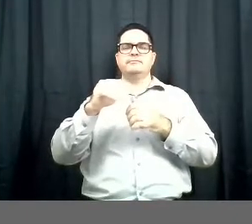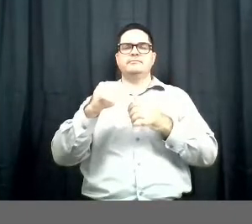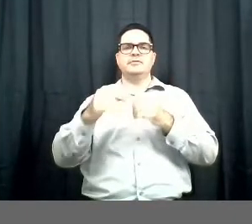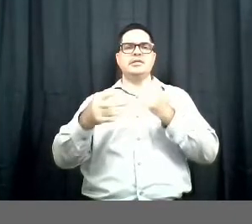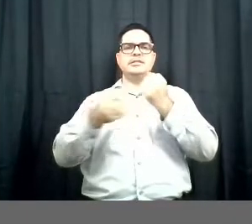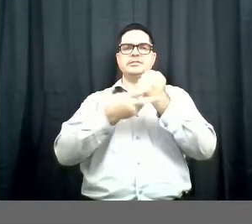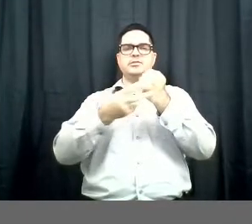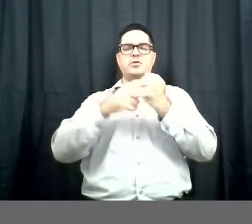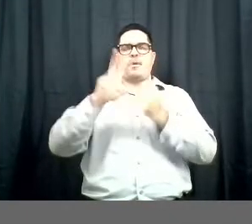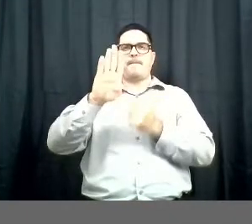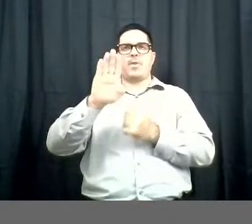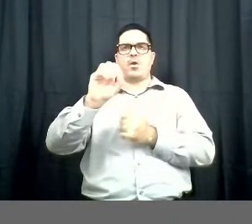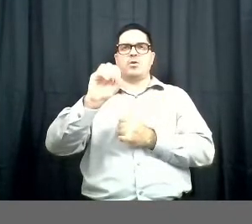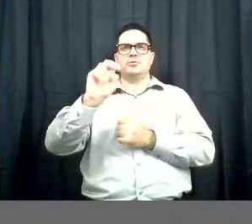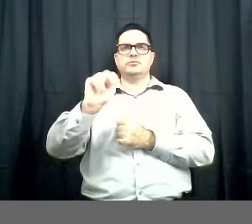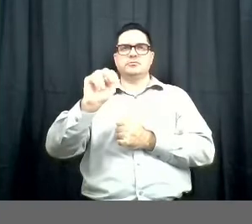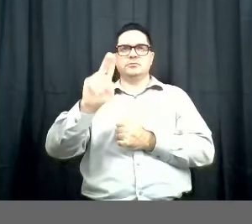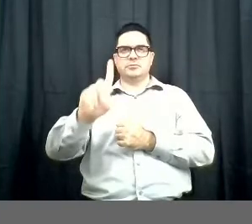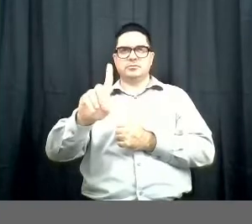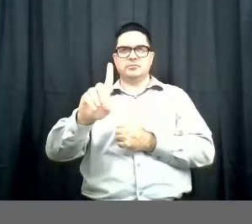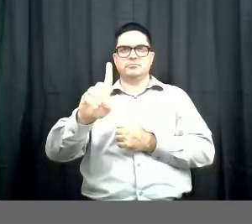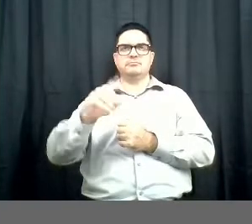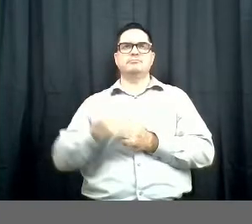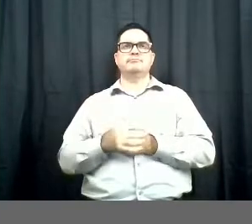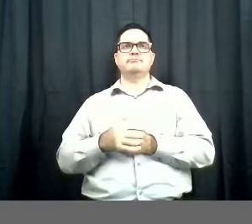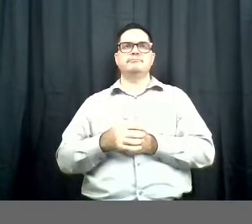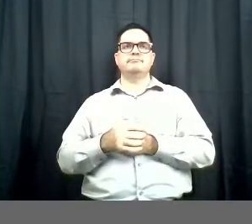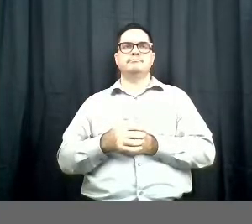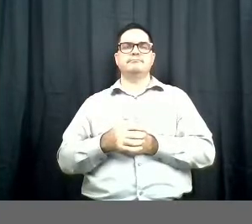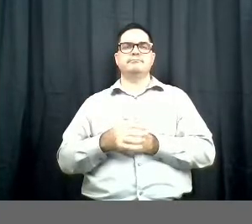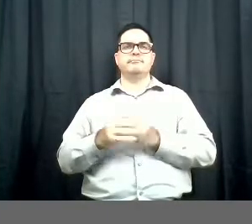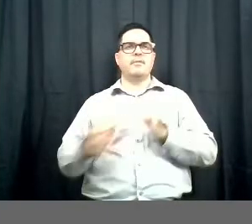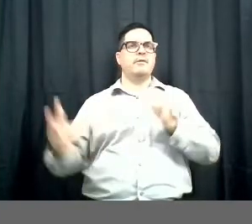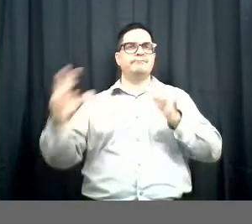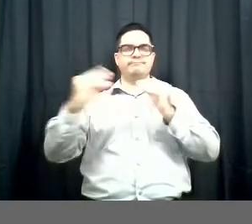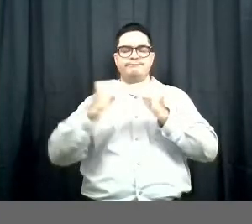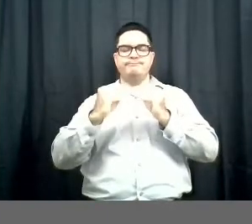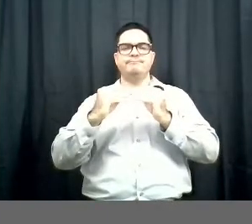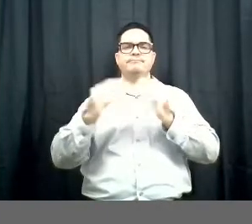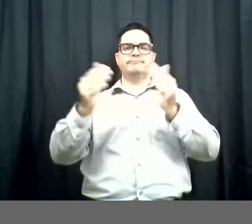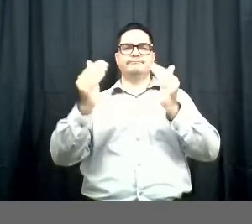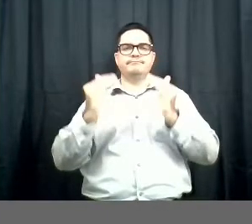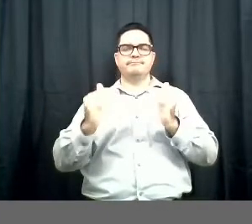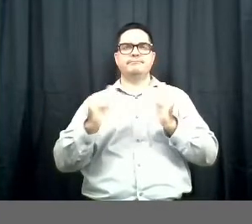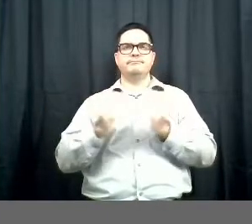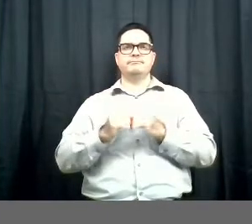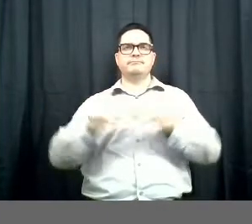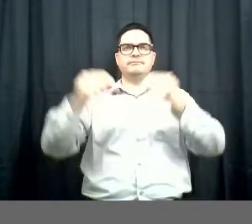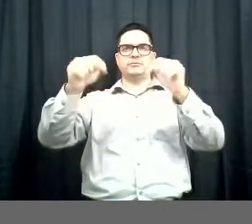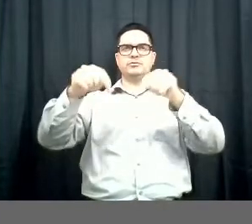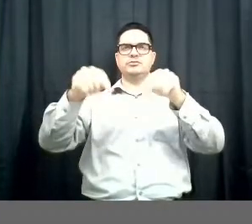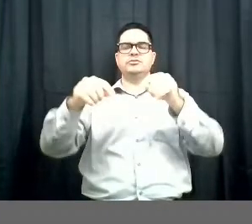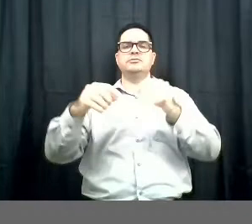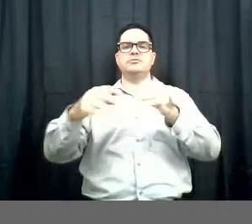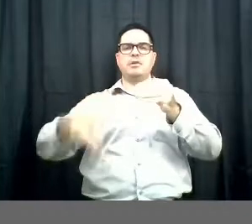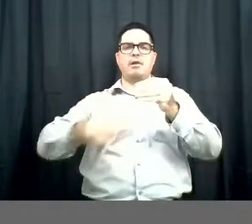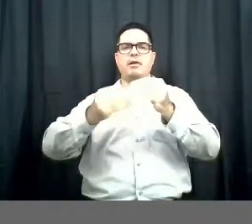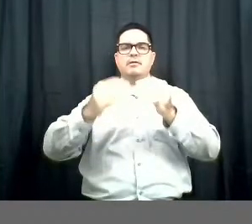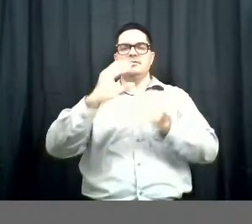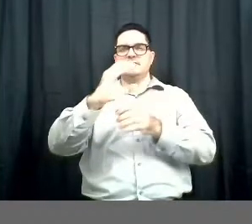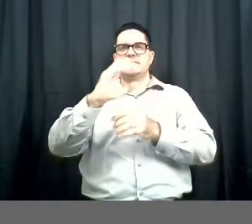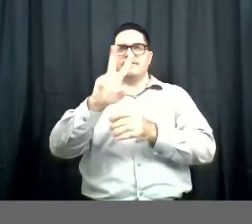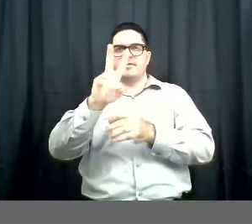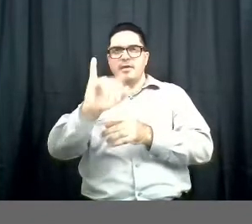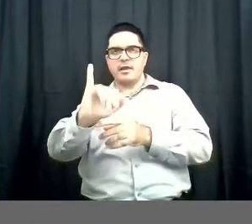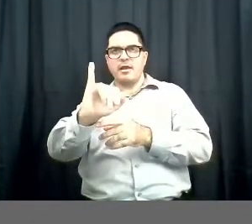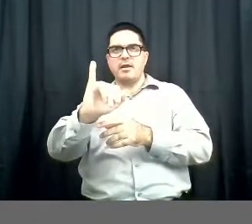bonds. In addition, as discussed further on the following page, this proposal includes a CVI, which is limited to a lifetime payout